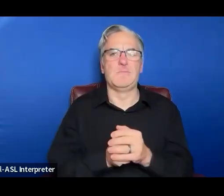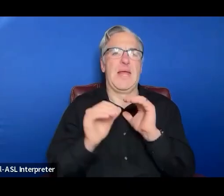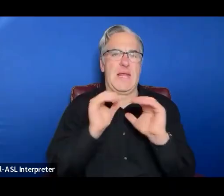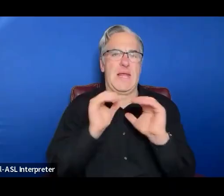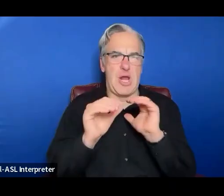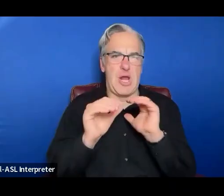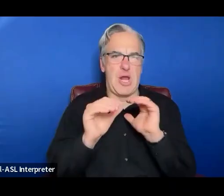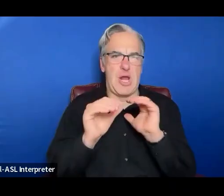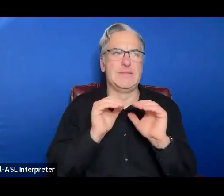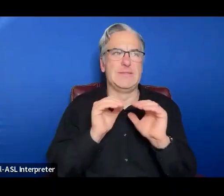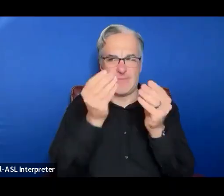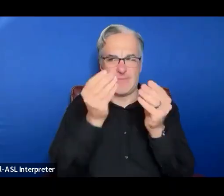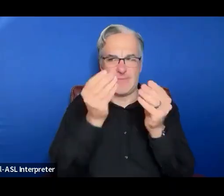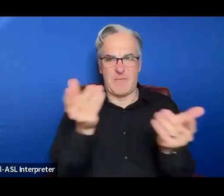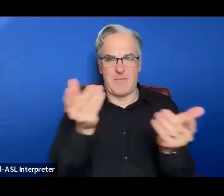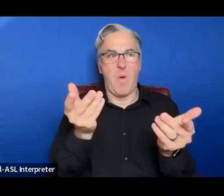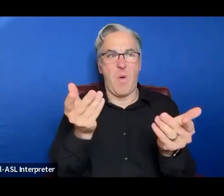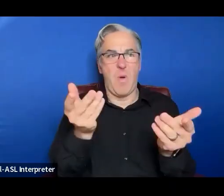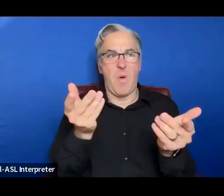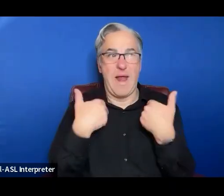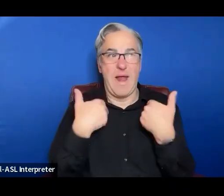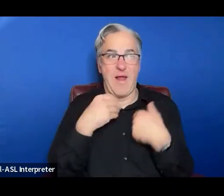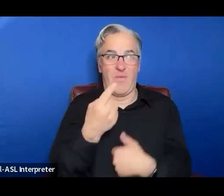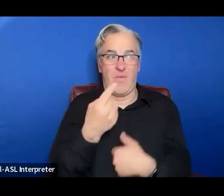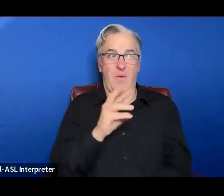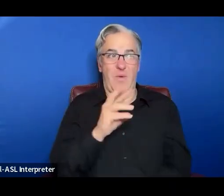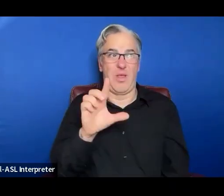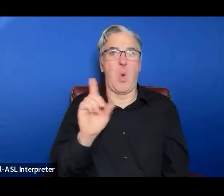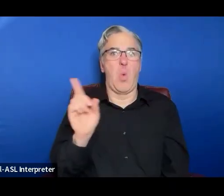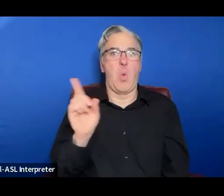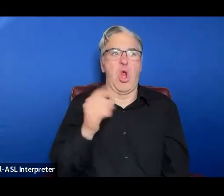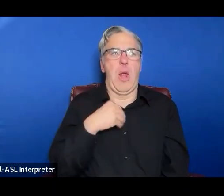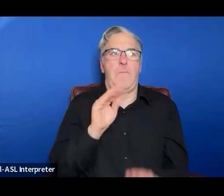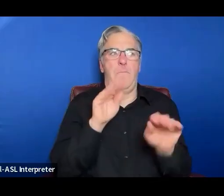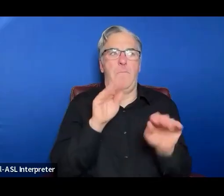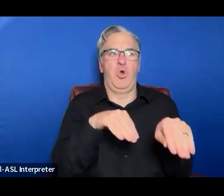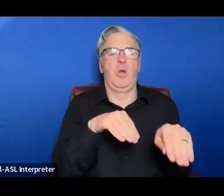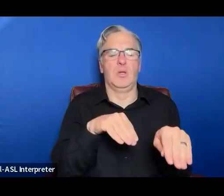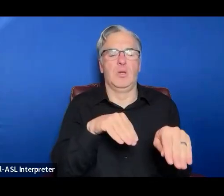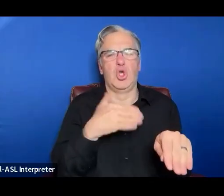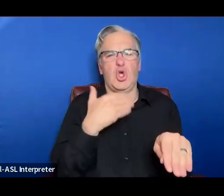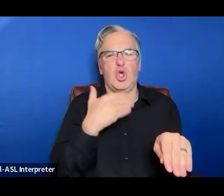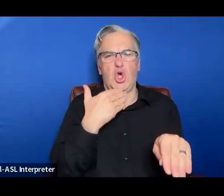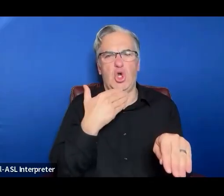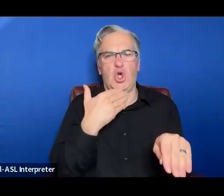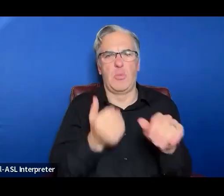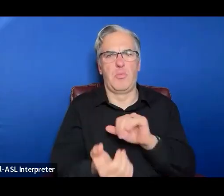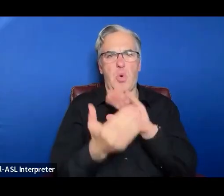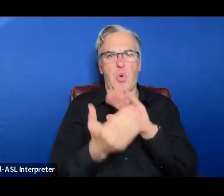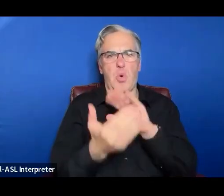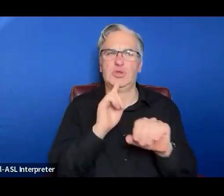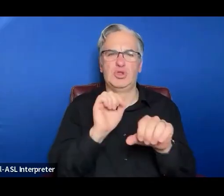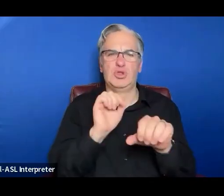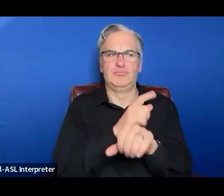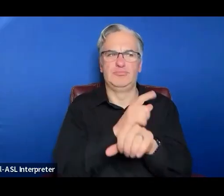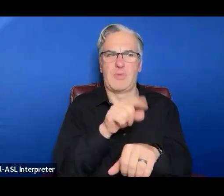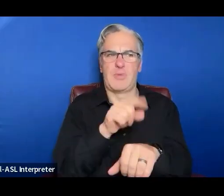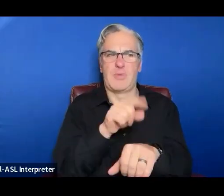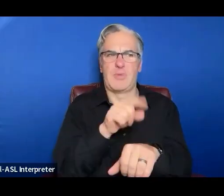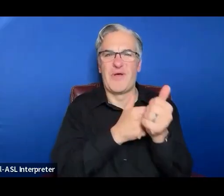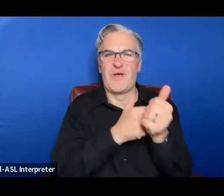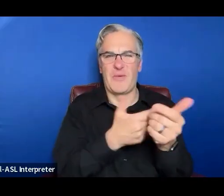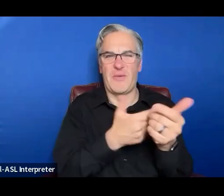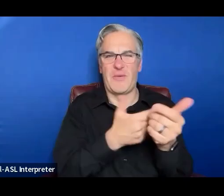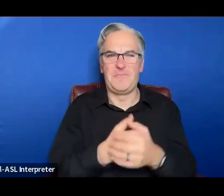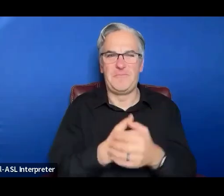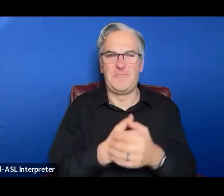communicating to your family members that you have a will and where it is a good way to ensure that it's followed. You can